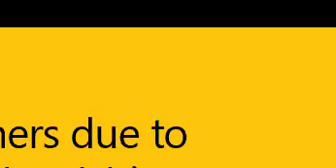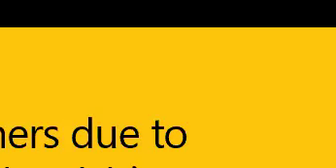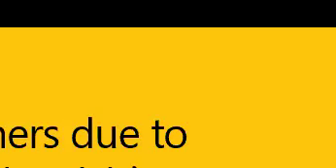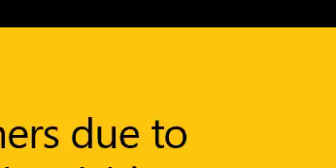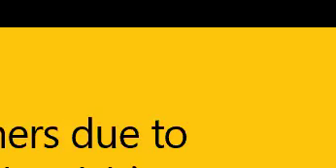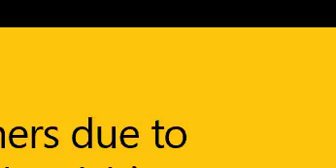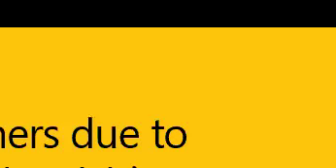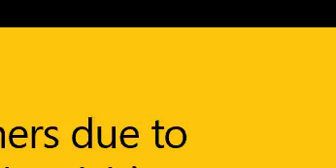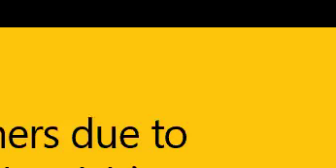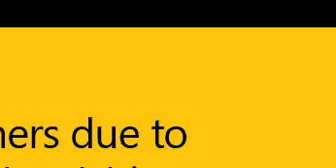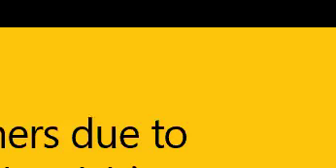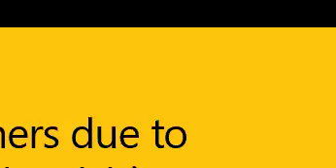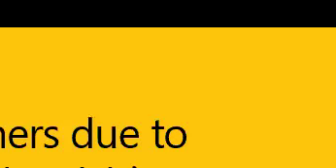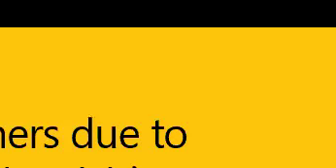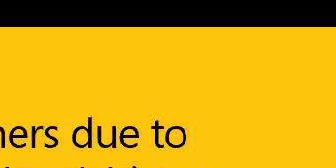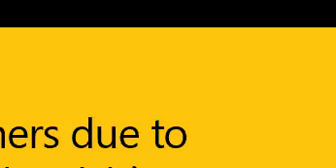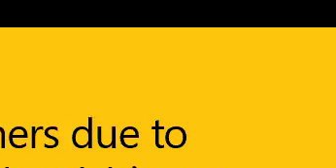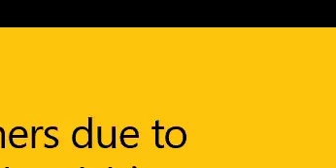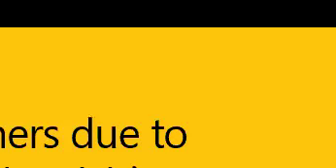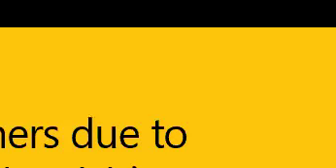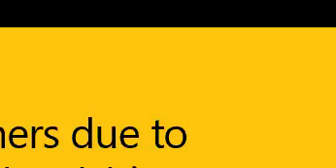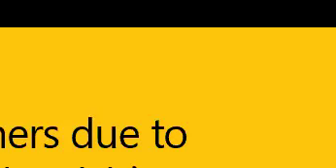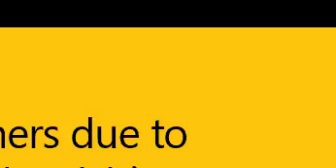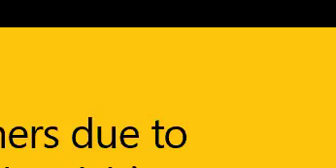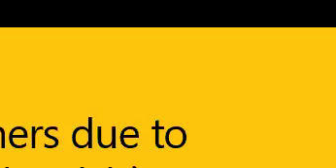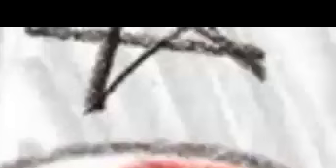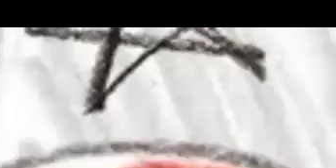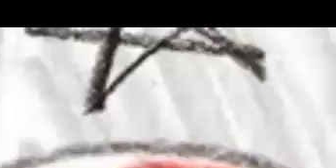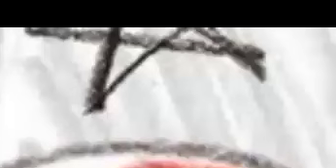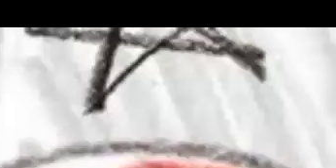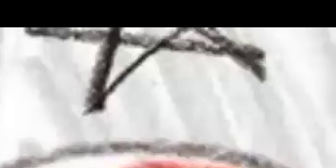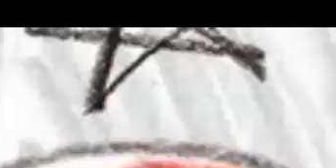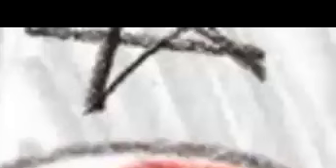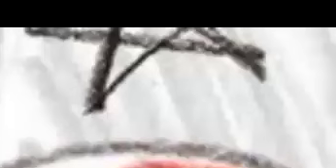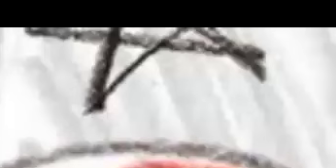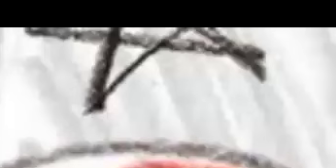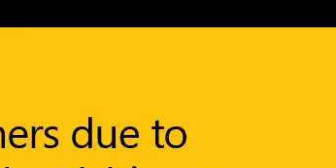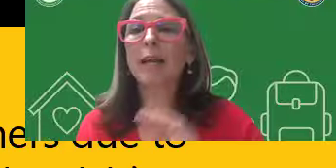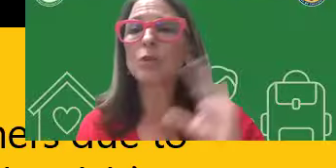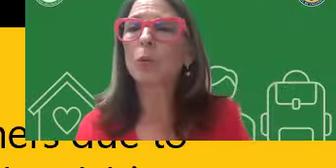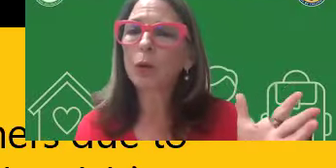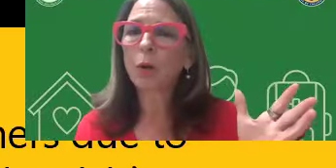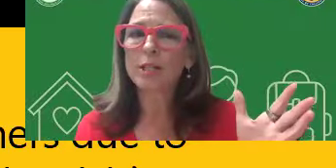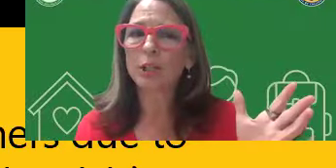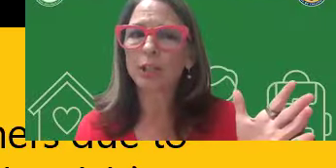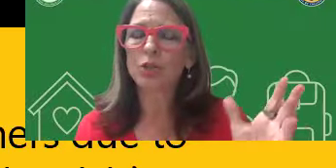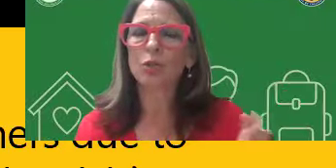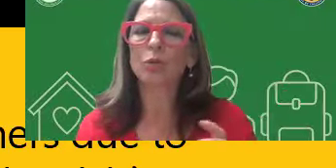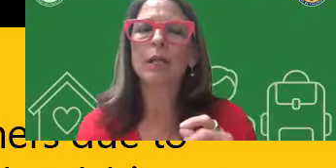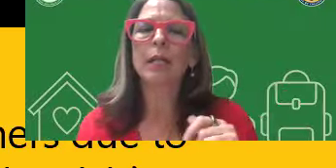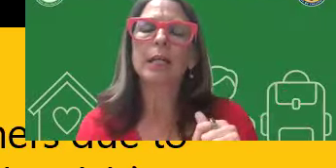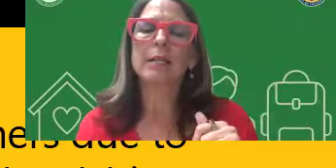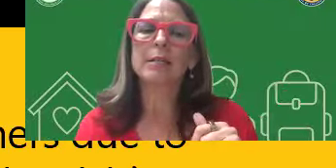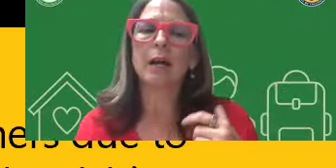when they lack a fixed, regular, and adequate nighttime residence. Again, that's Oops, I apologize. Again, that is what we're always